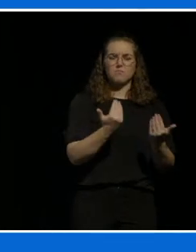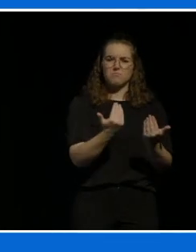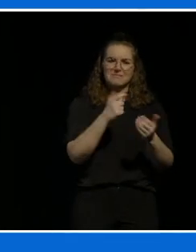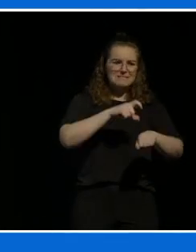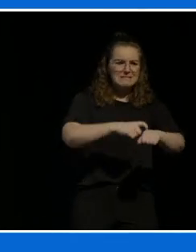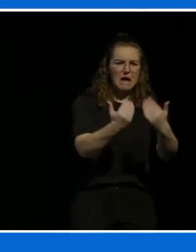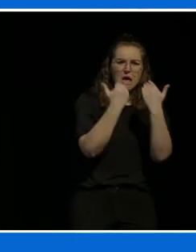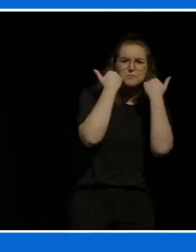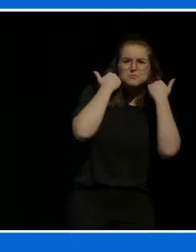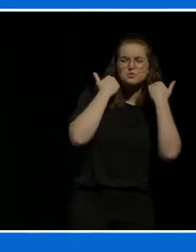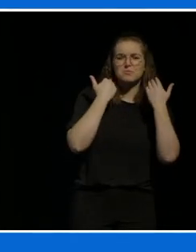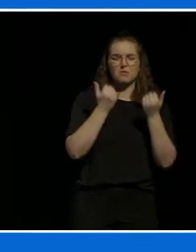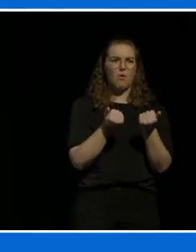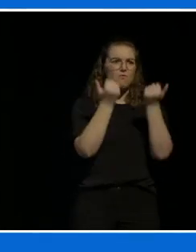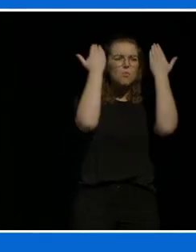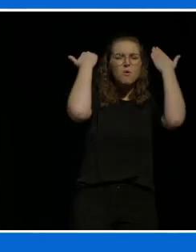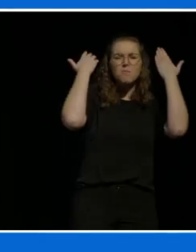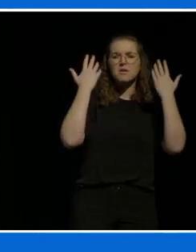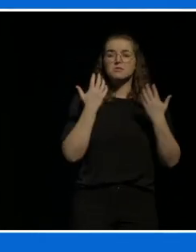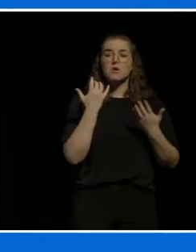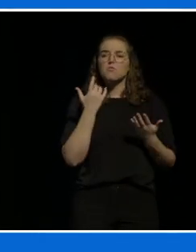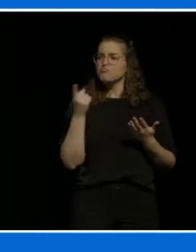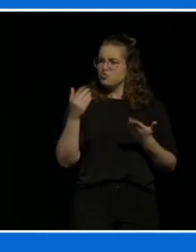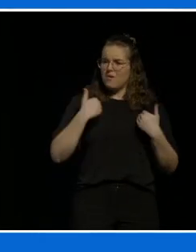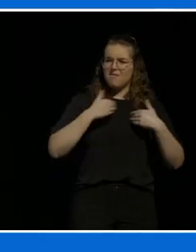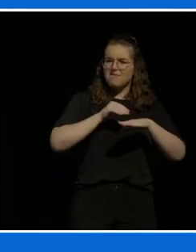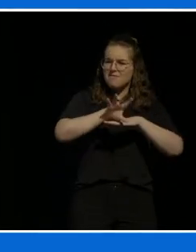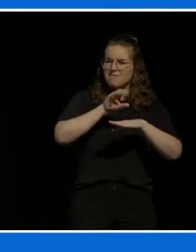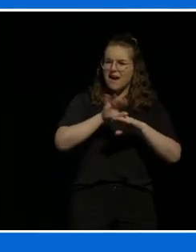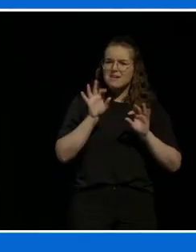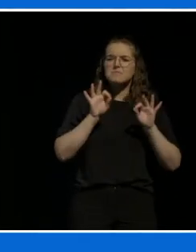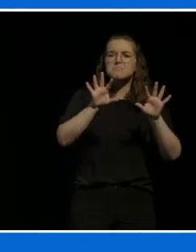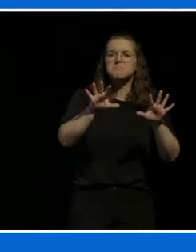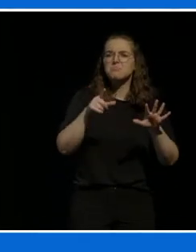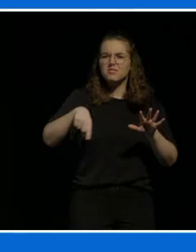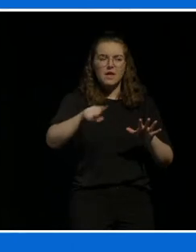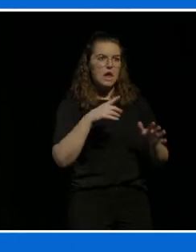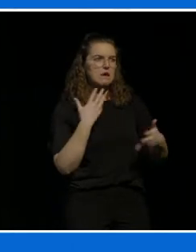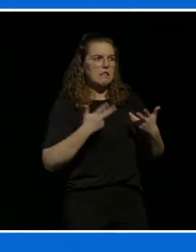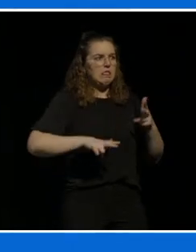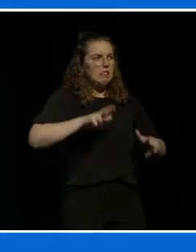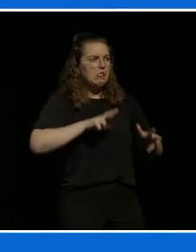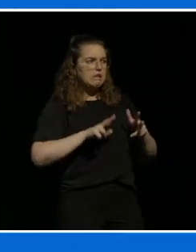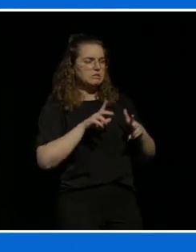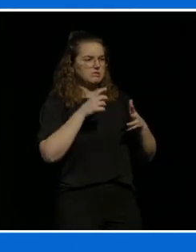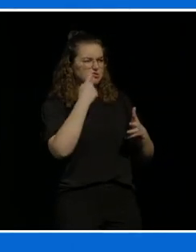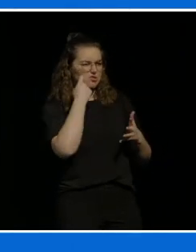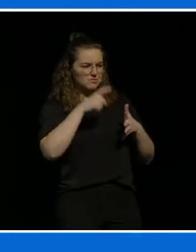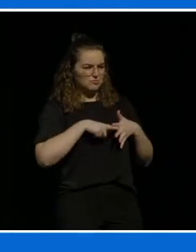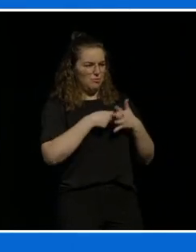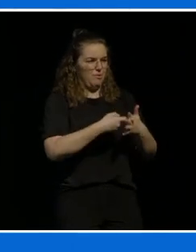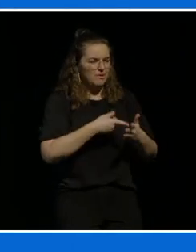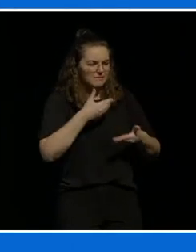do you have for those who are just starting to put their ideas into action? And how do you manage those pressures?